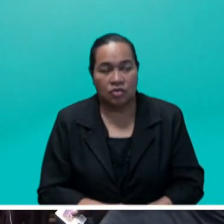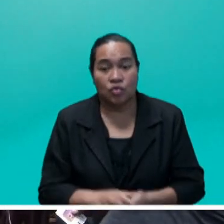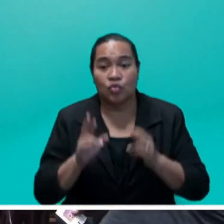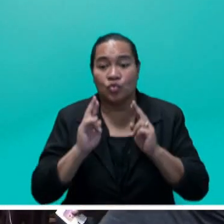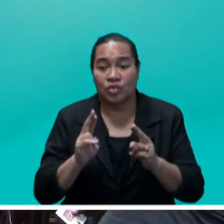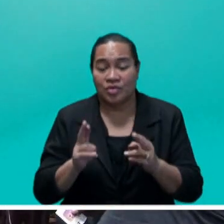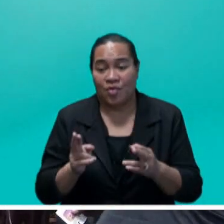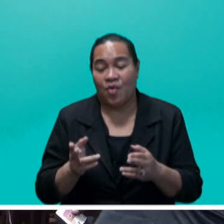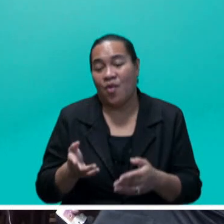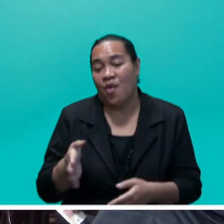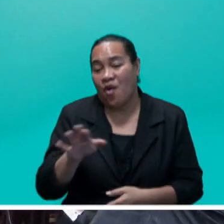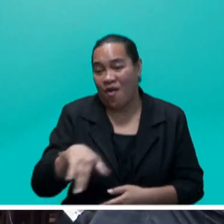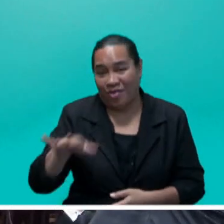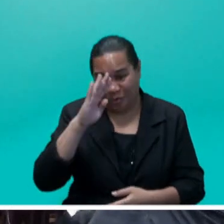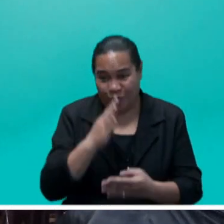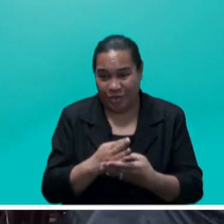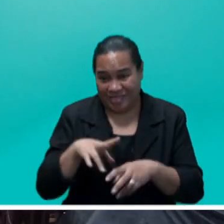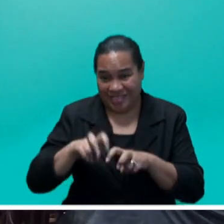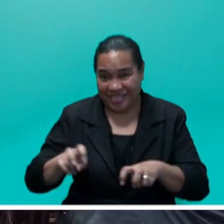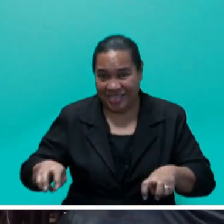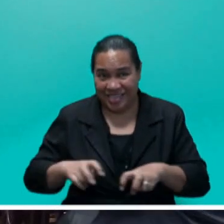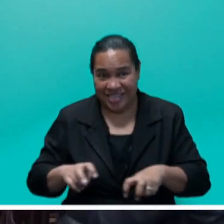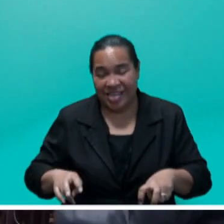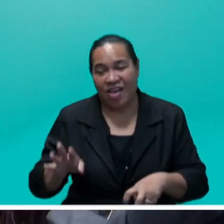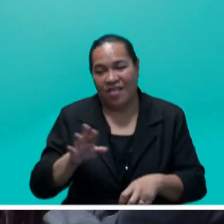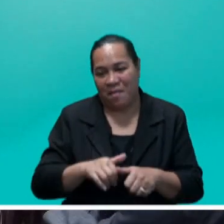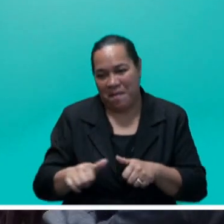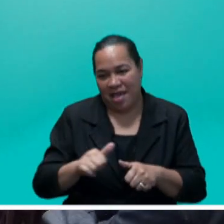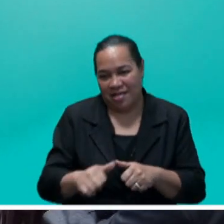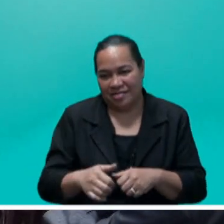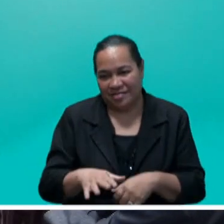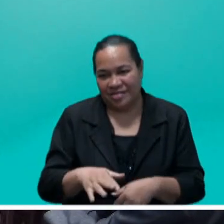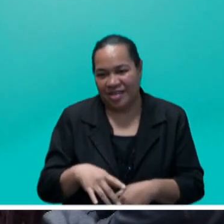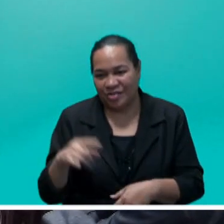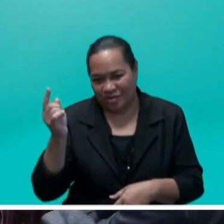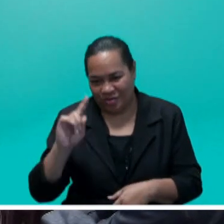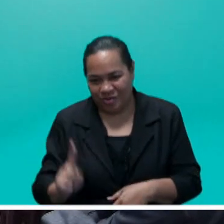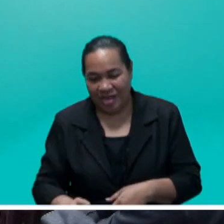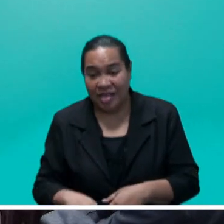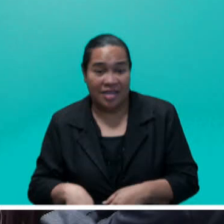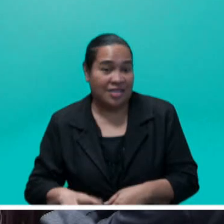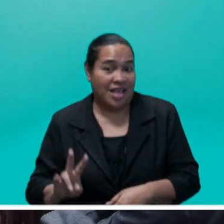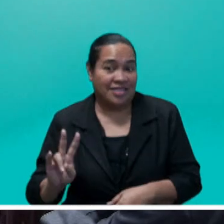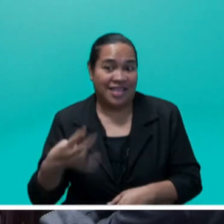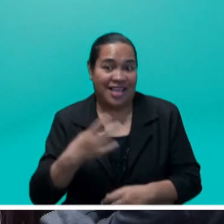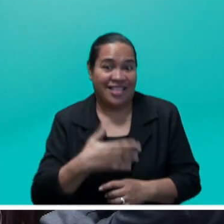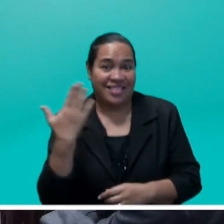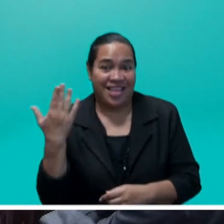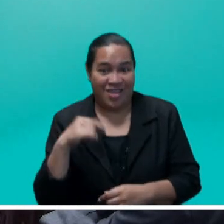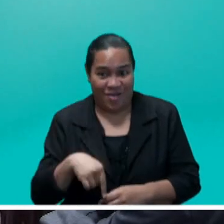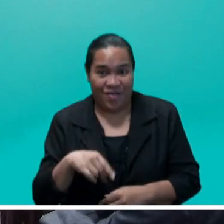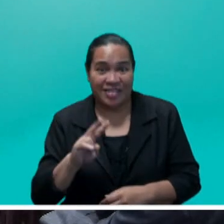our students in chambers today, a very good first day at school for the second term, and I wish you well for the